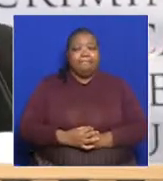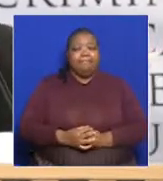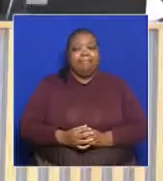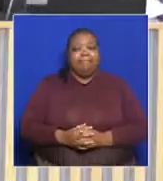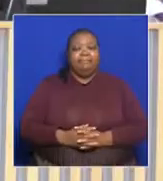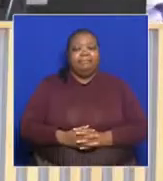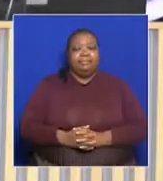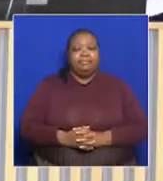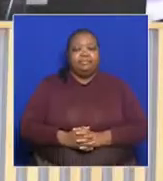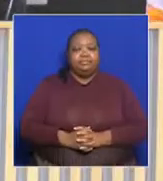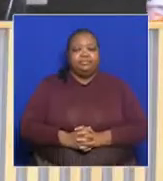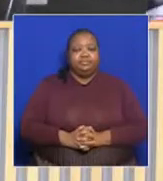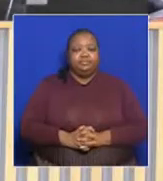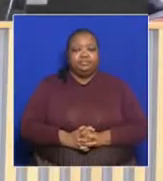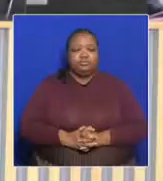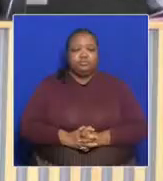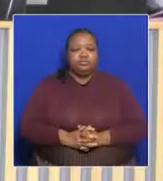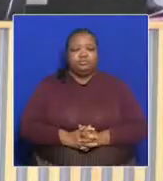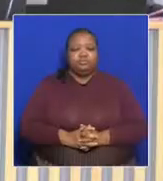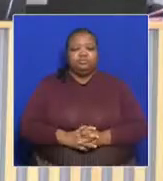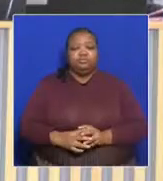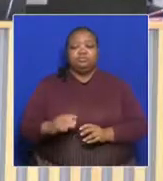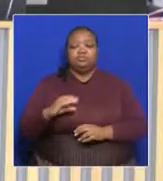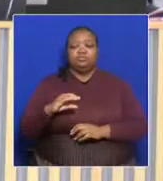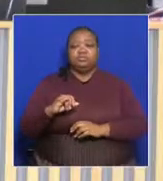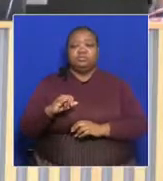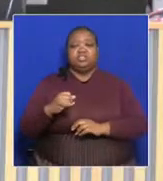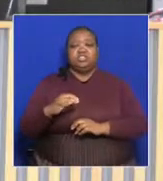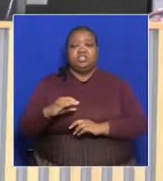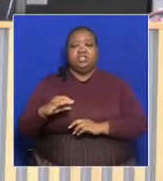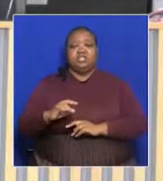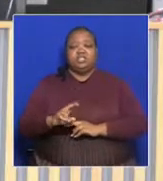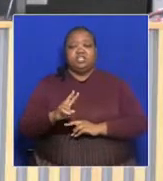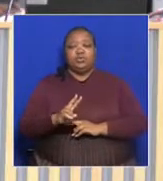And to go to CJC 242.